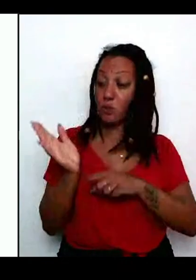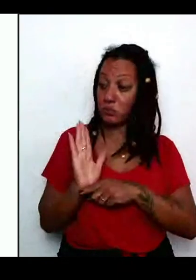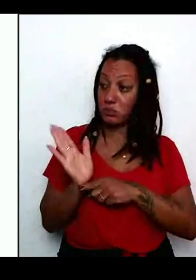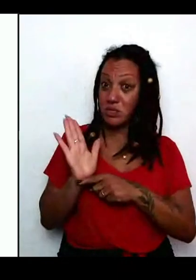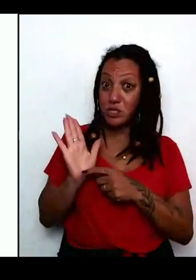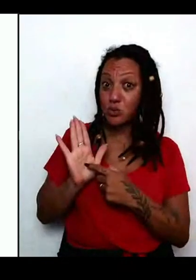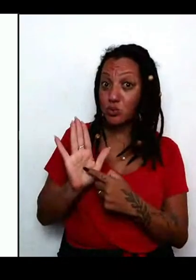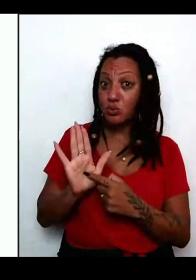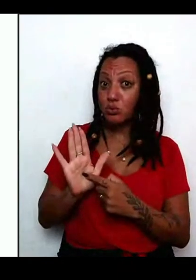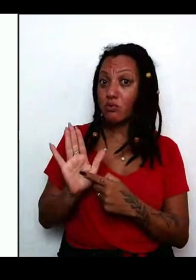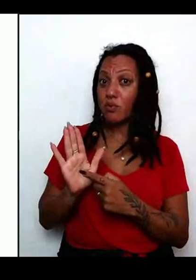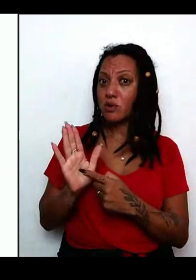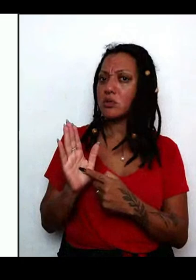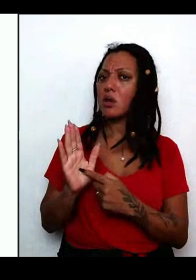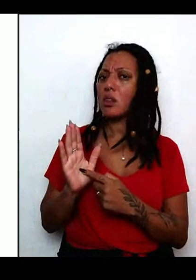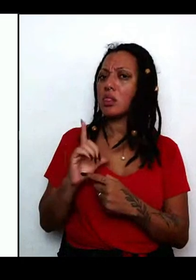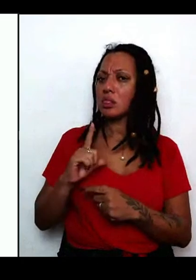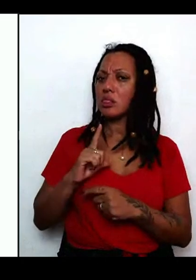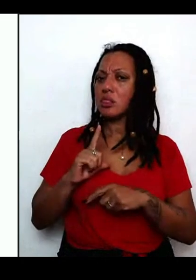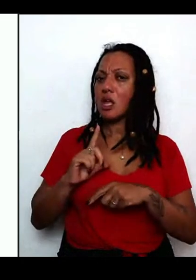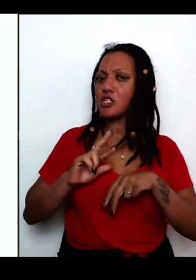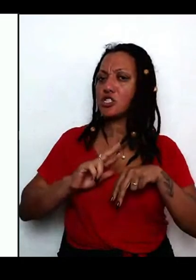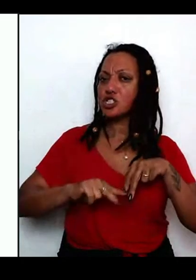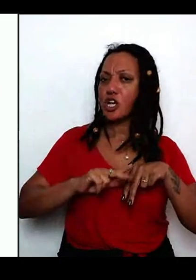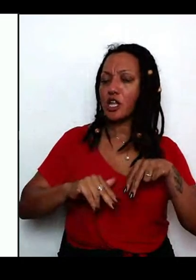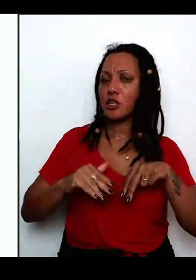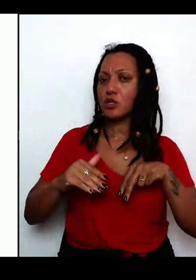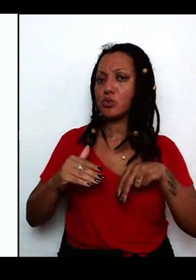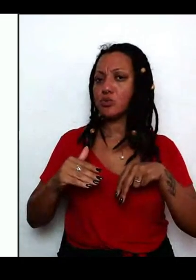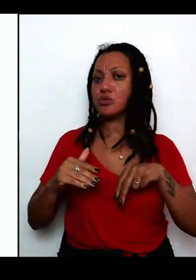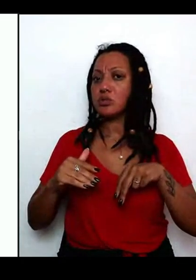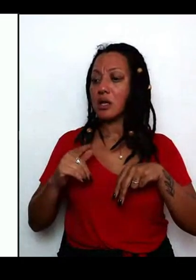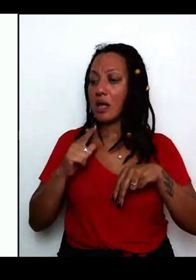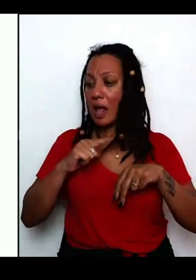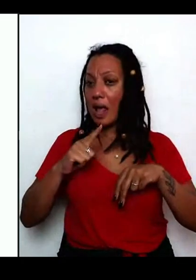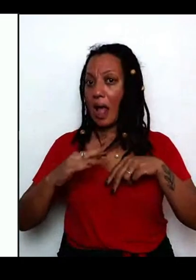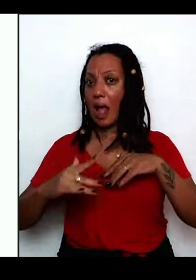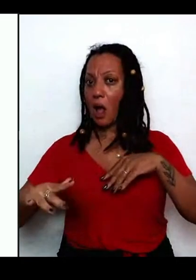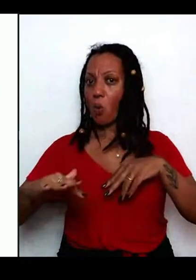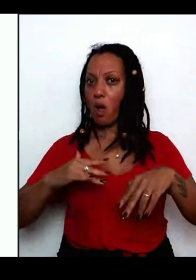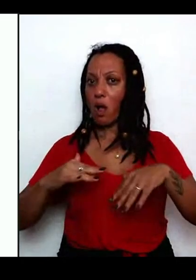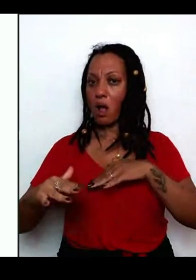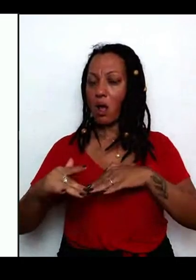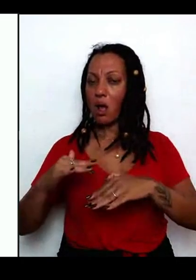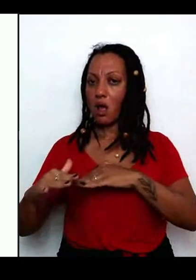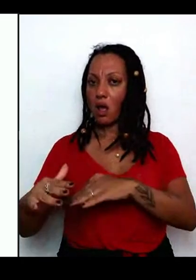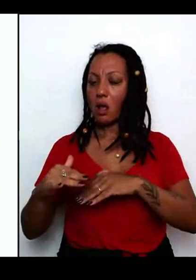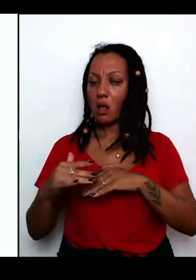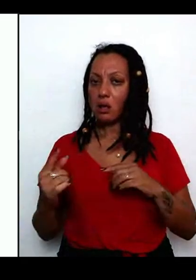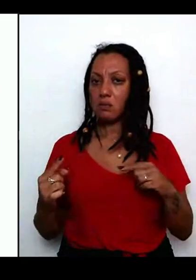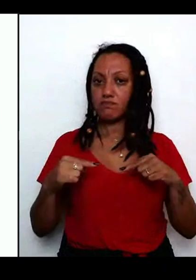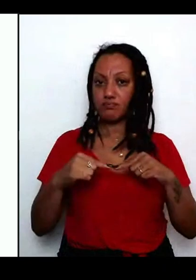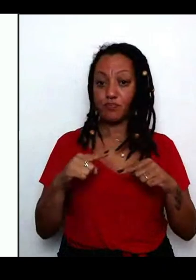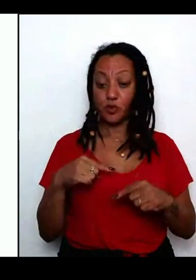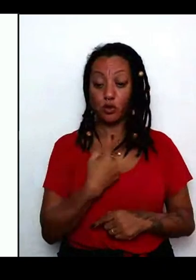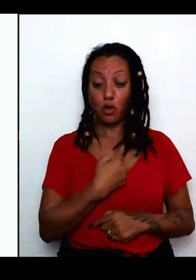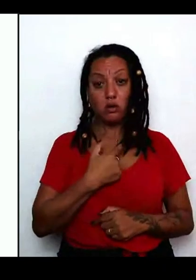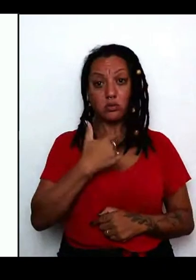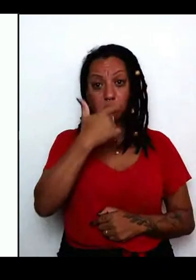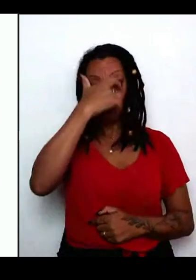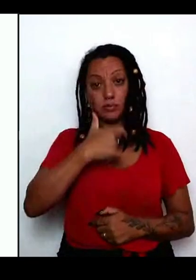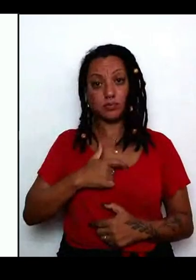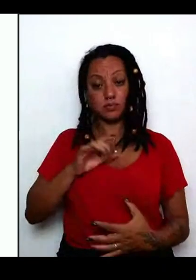we're all partly called race but we're also not the ocean the feminist queer and race studies scholar Sarah